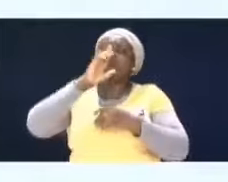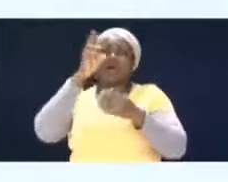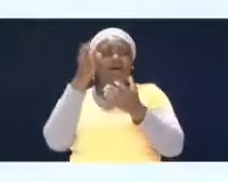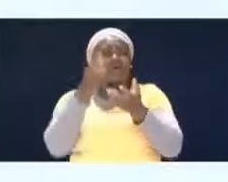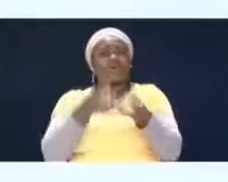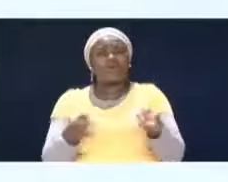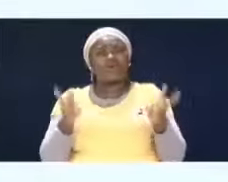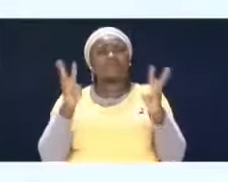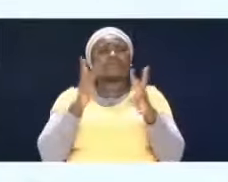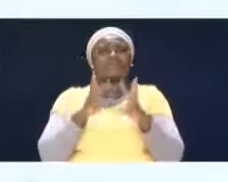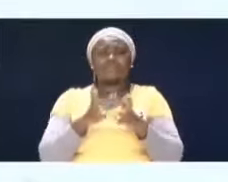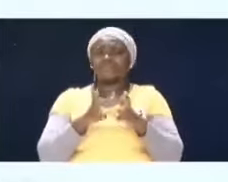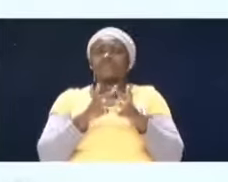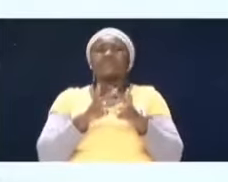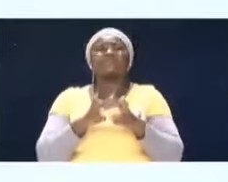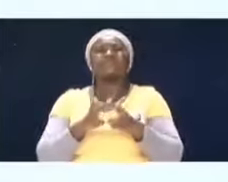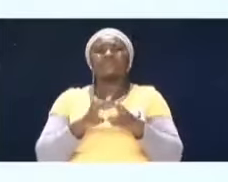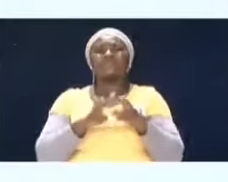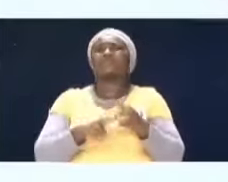en yi loye